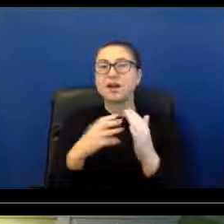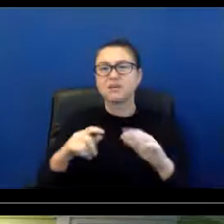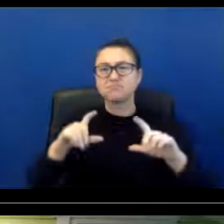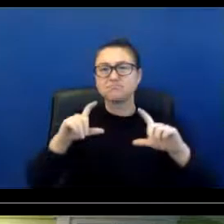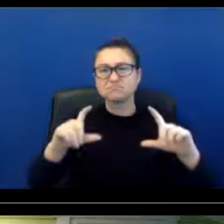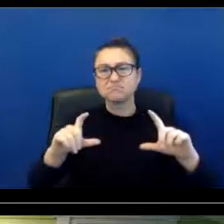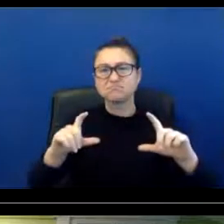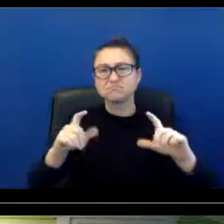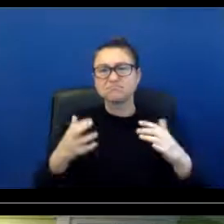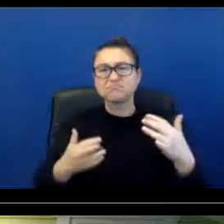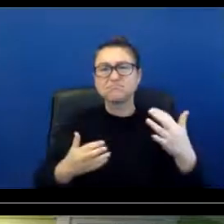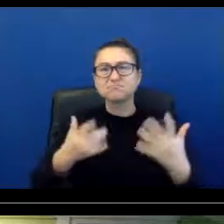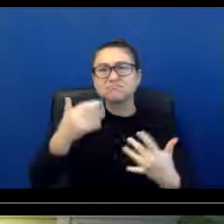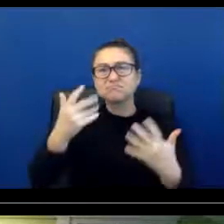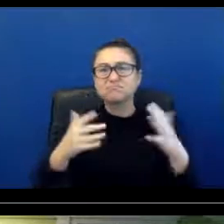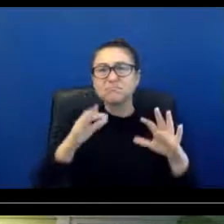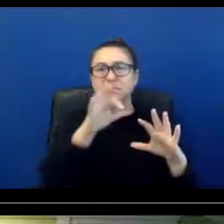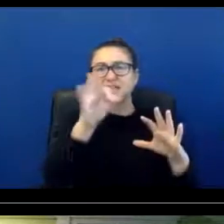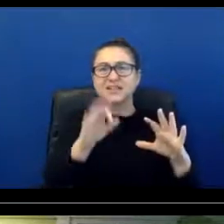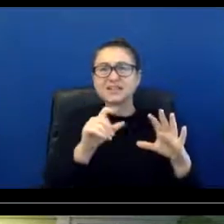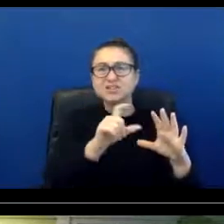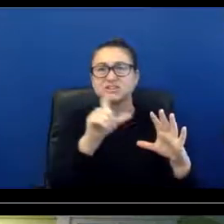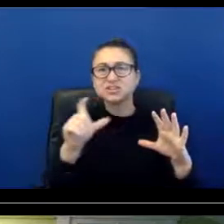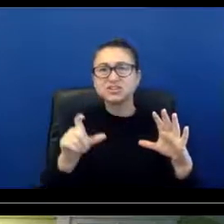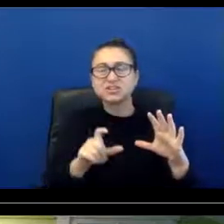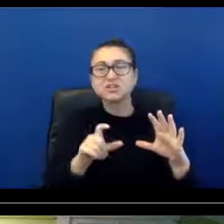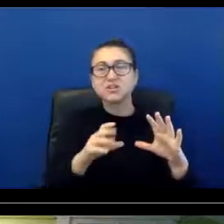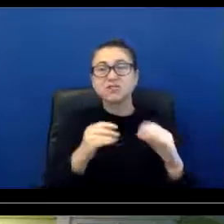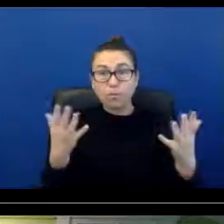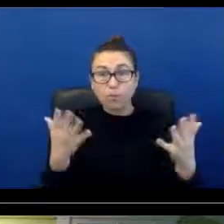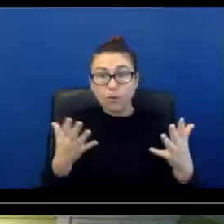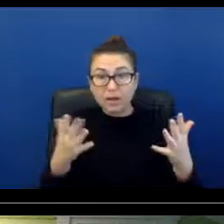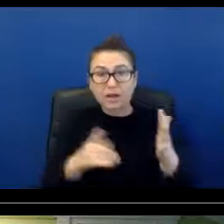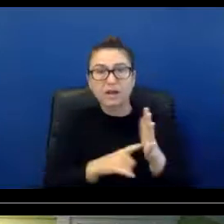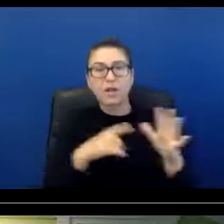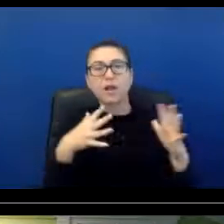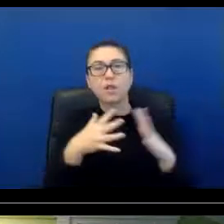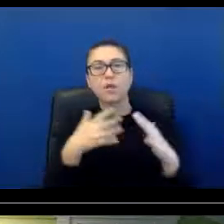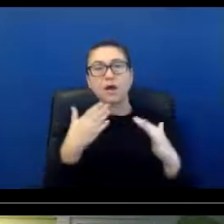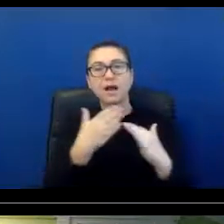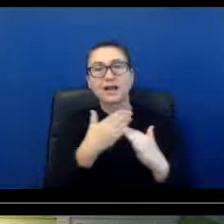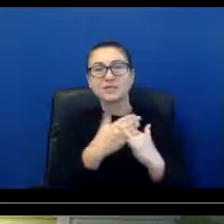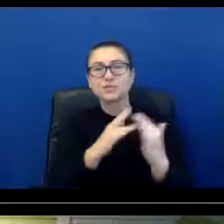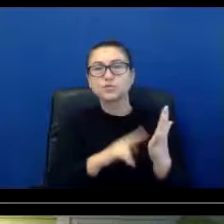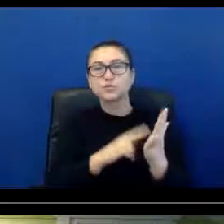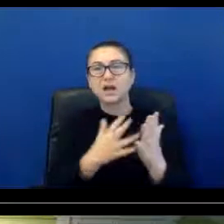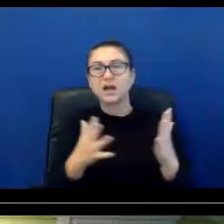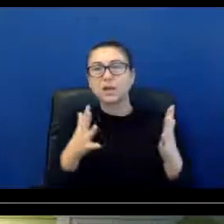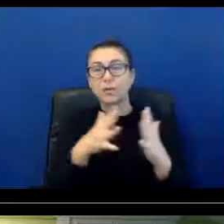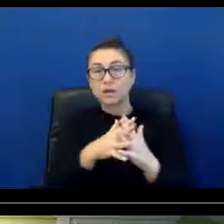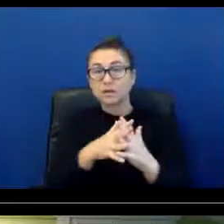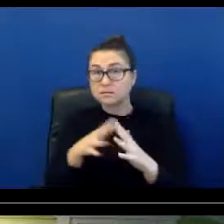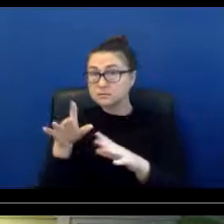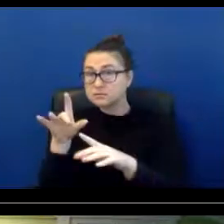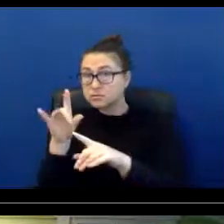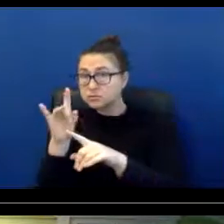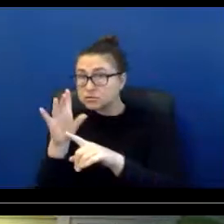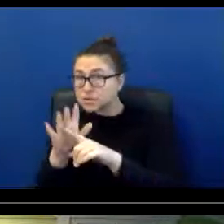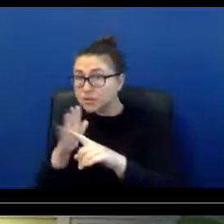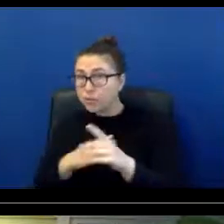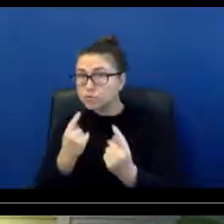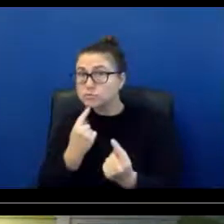statistics from LawAccess New South Wales. Do you want to go through those, or would you like me to?